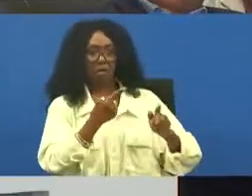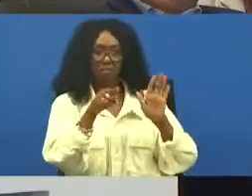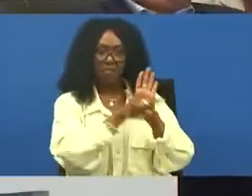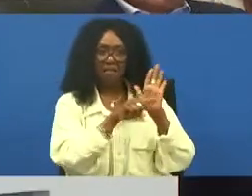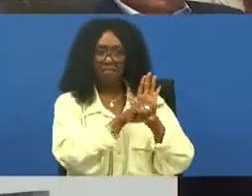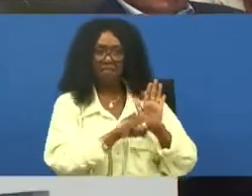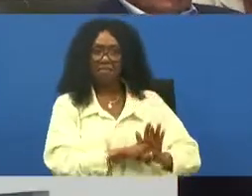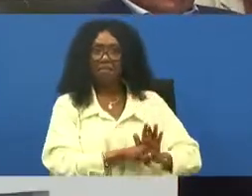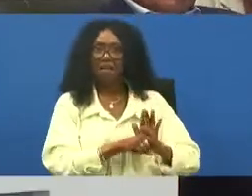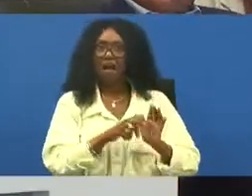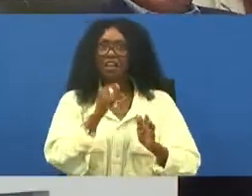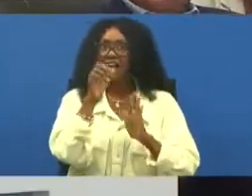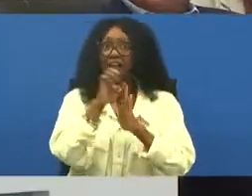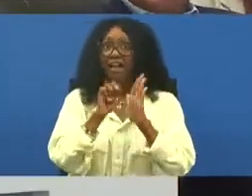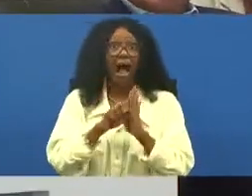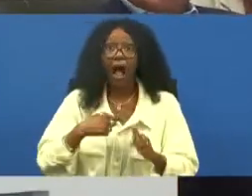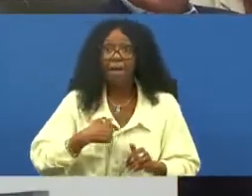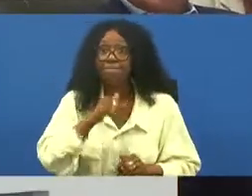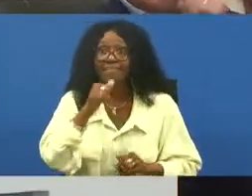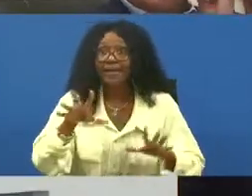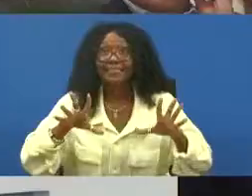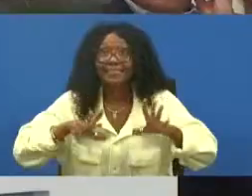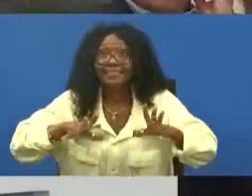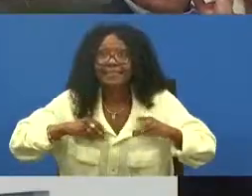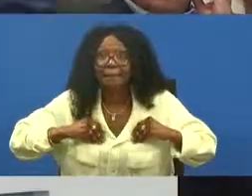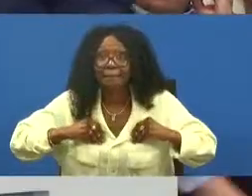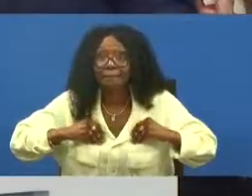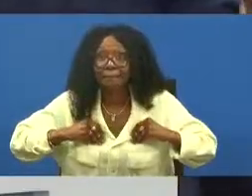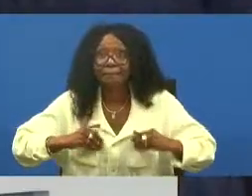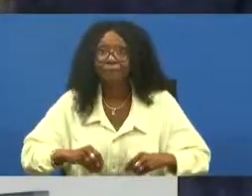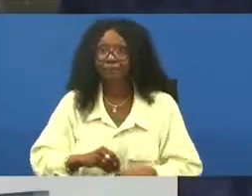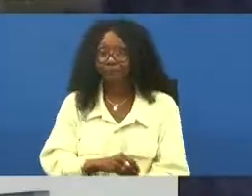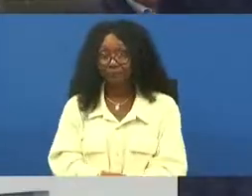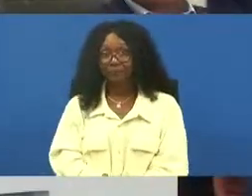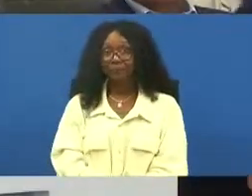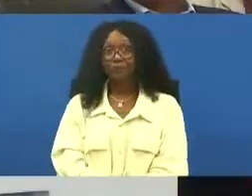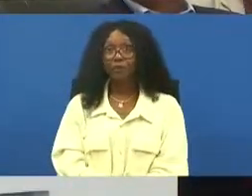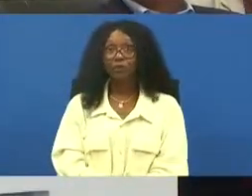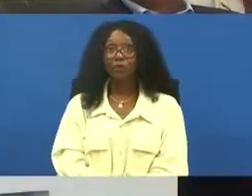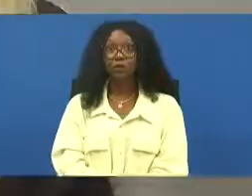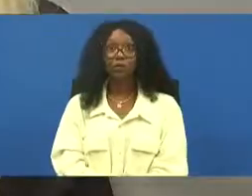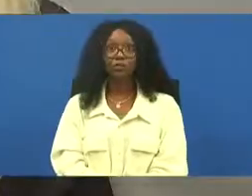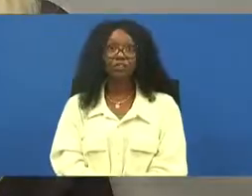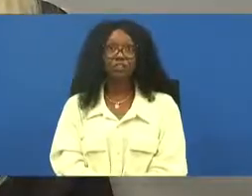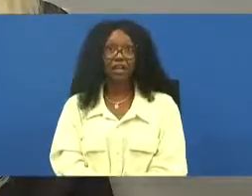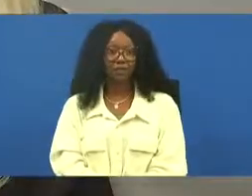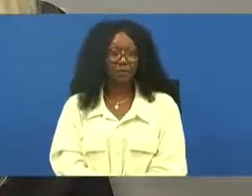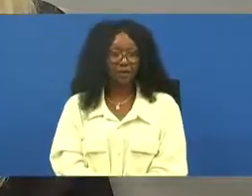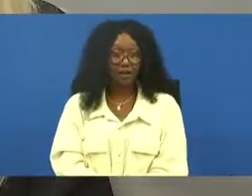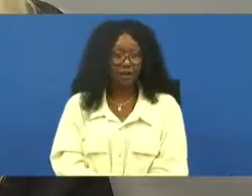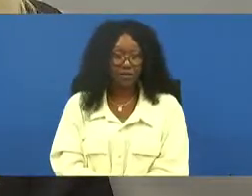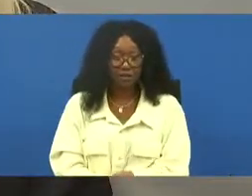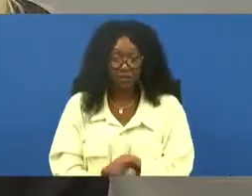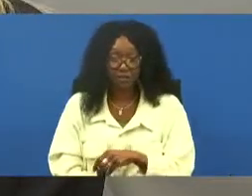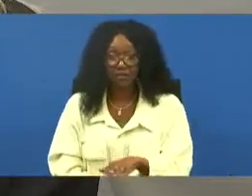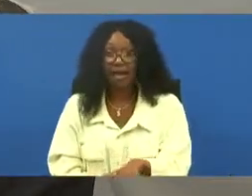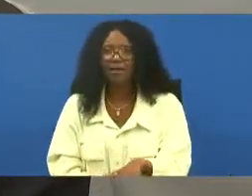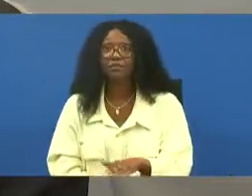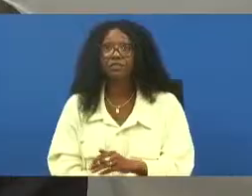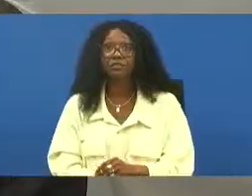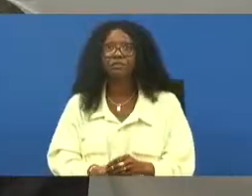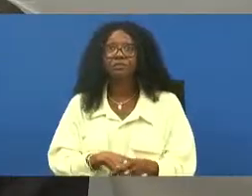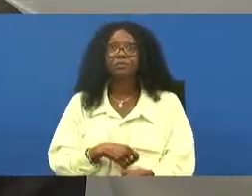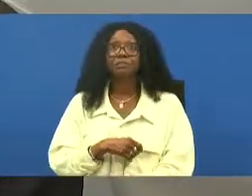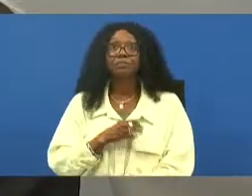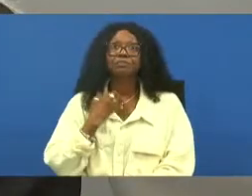it's unethical. I'm not going to accept that. Thank you so much, sir. So with that being said, I think, the public needs to understand